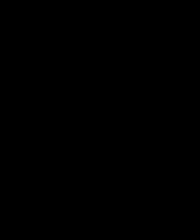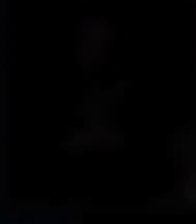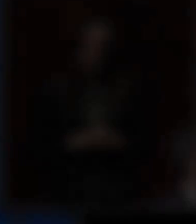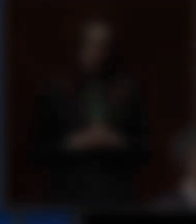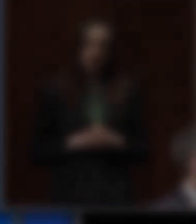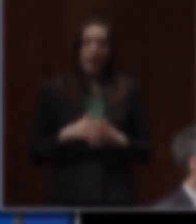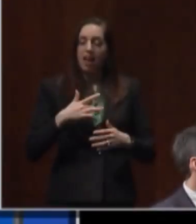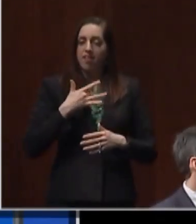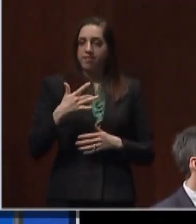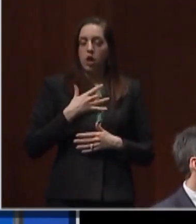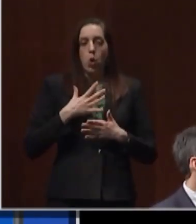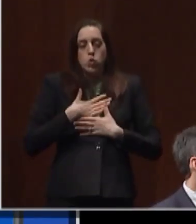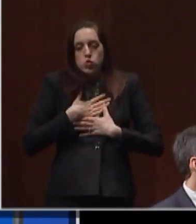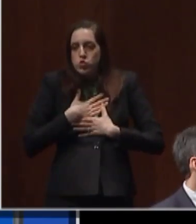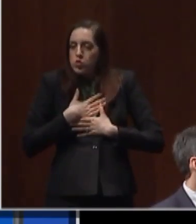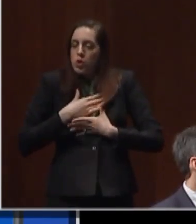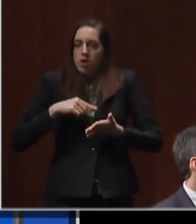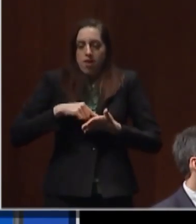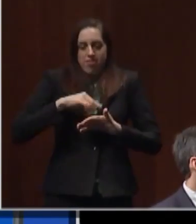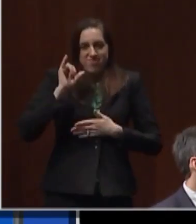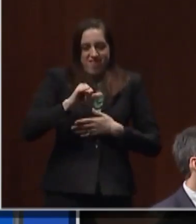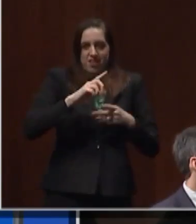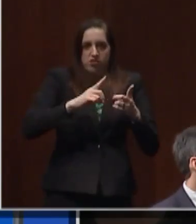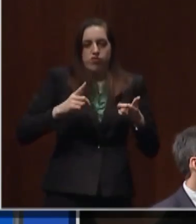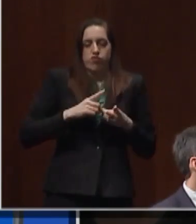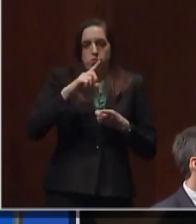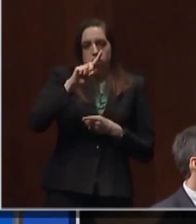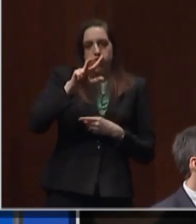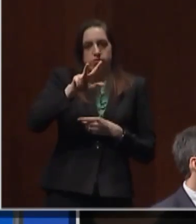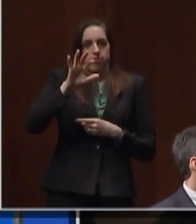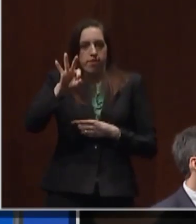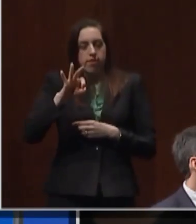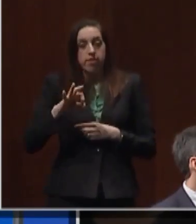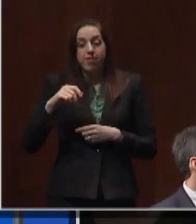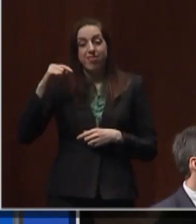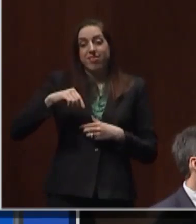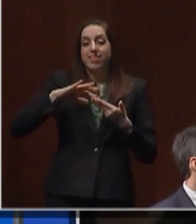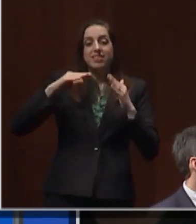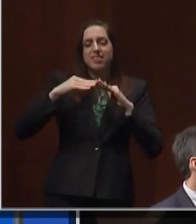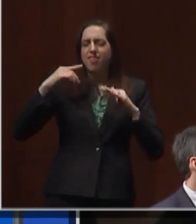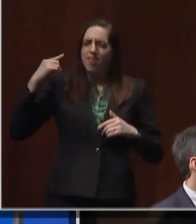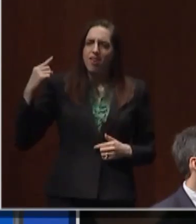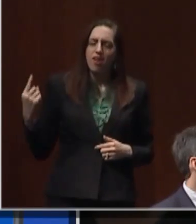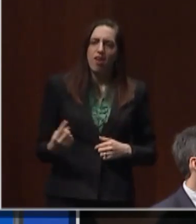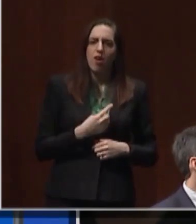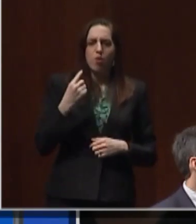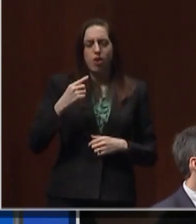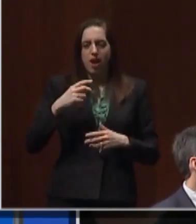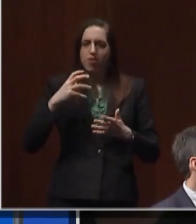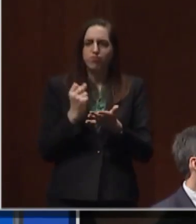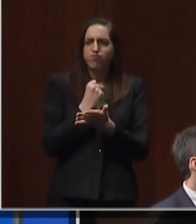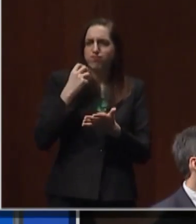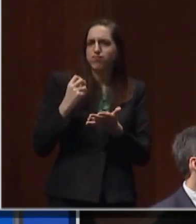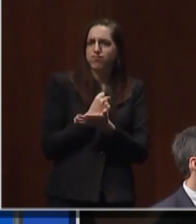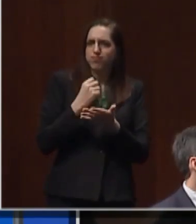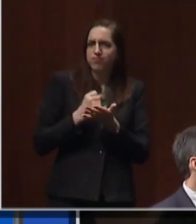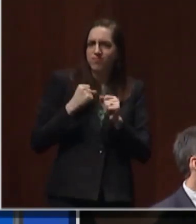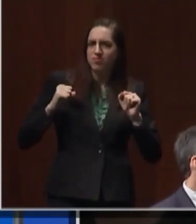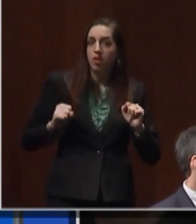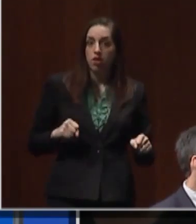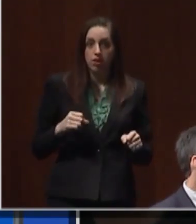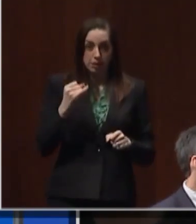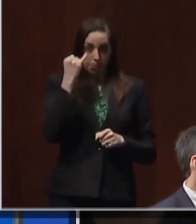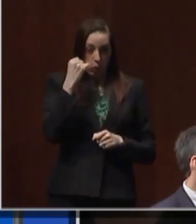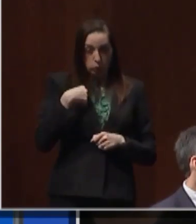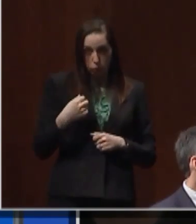I am indebted to the people in District 139. This city has always been a city of opportunity, that if you